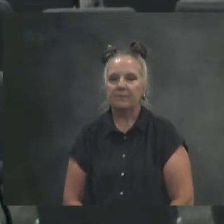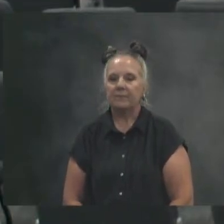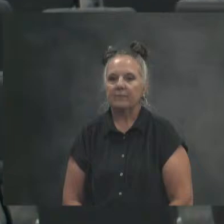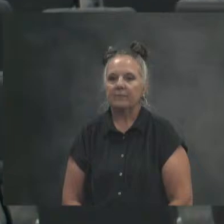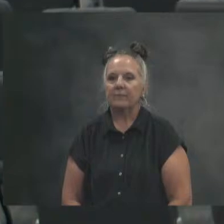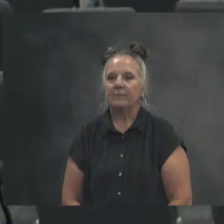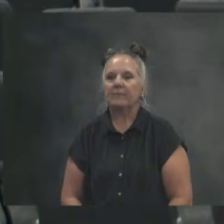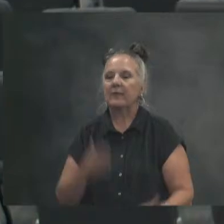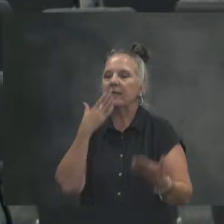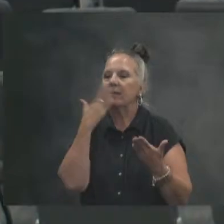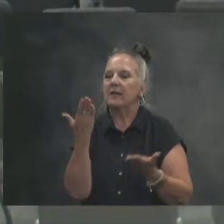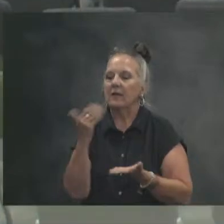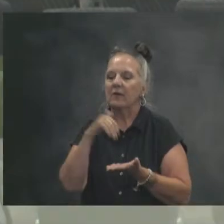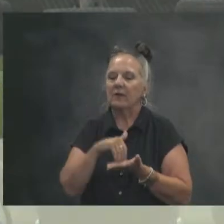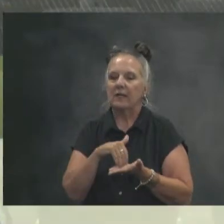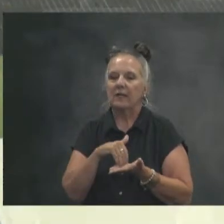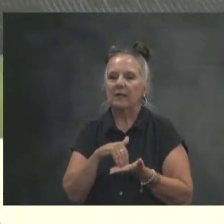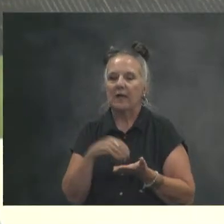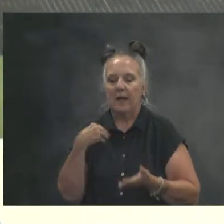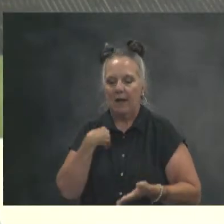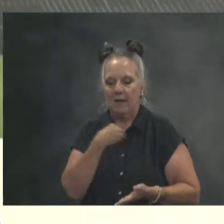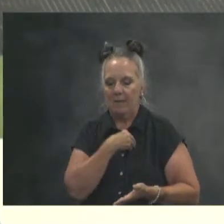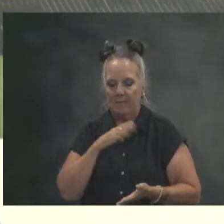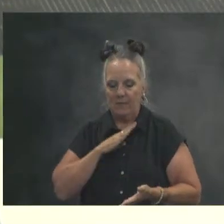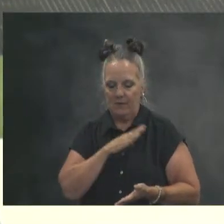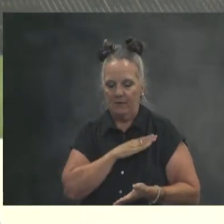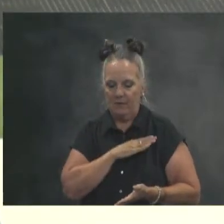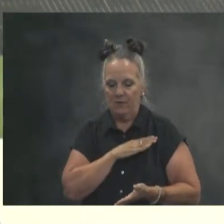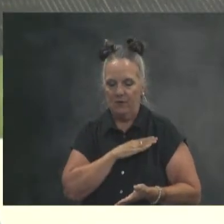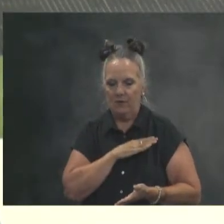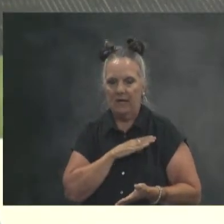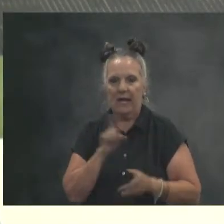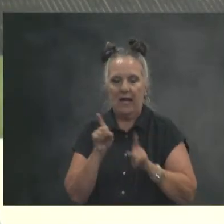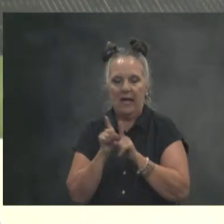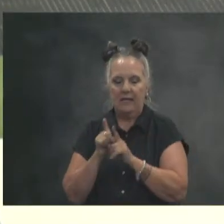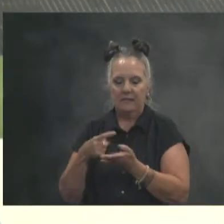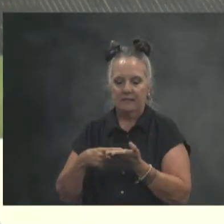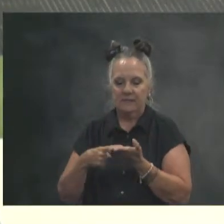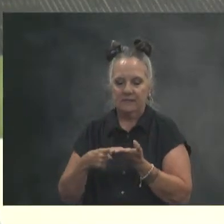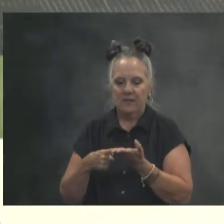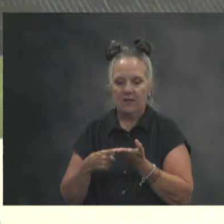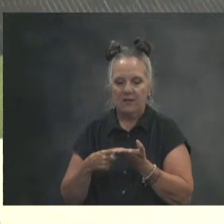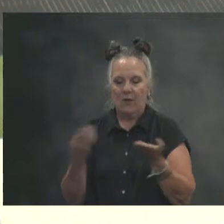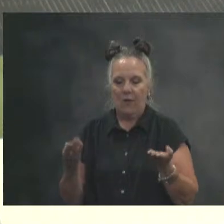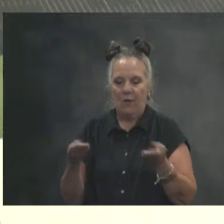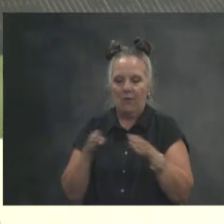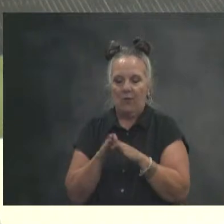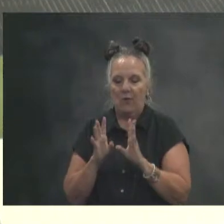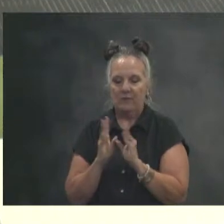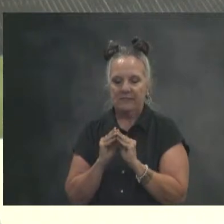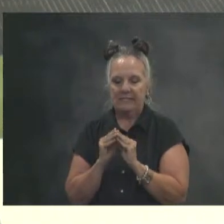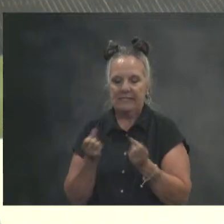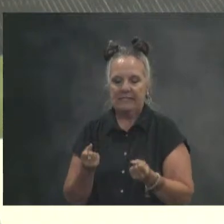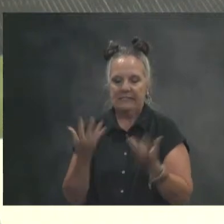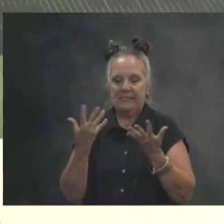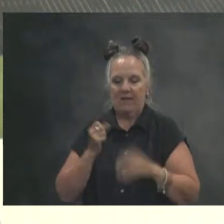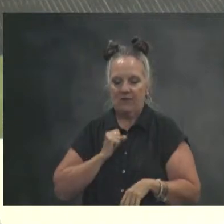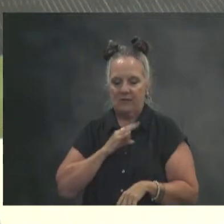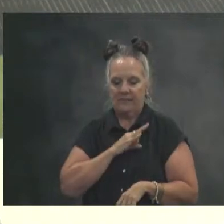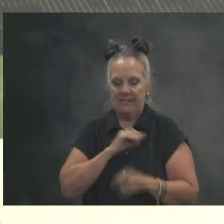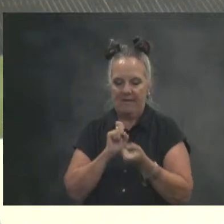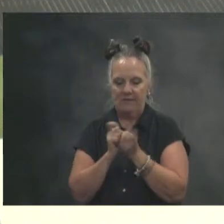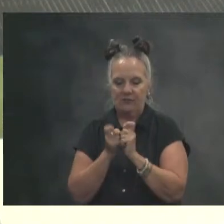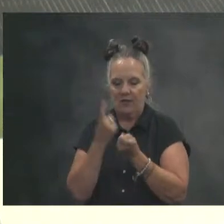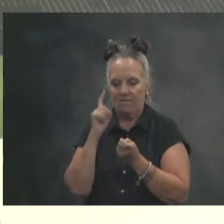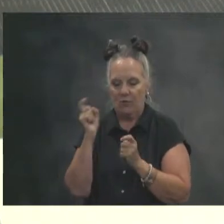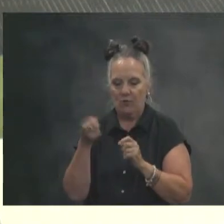Good evening again, President Williams, members of the board, and Dr. Savine. As discussed earlier during closed session, there are several staff changes for your review.